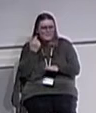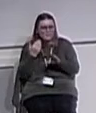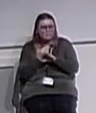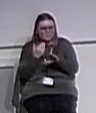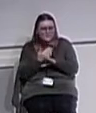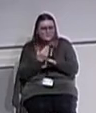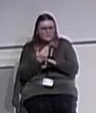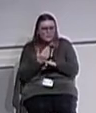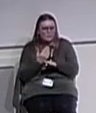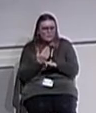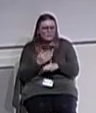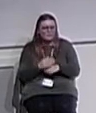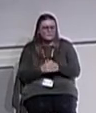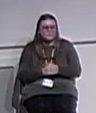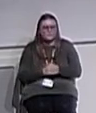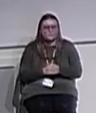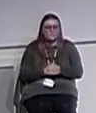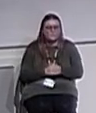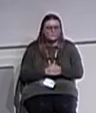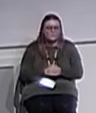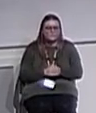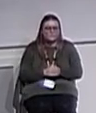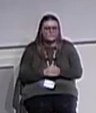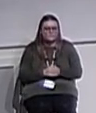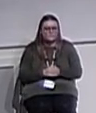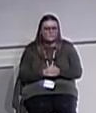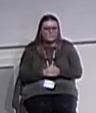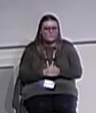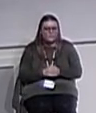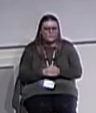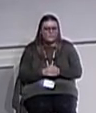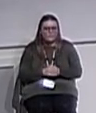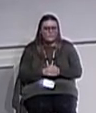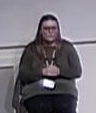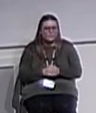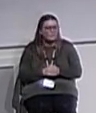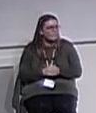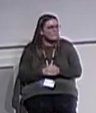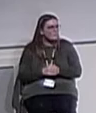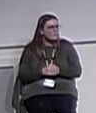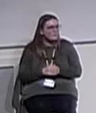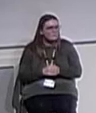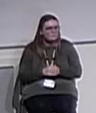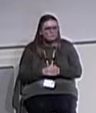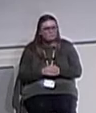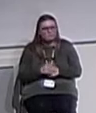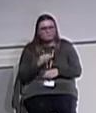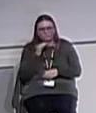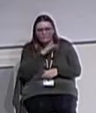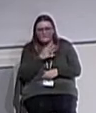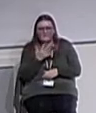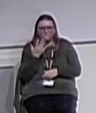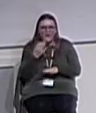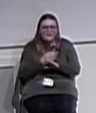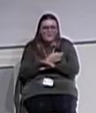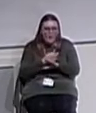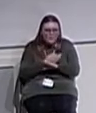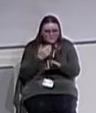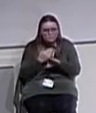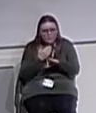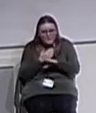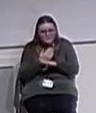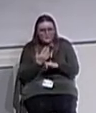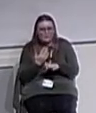in the lab and learning to how to use the equipment. So it could be around about 5 hours of practical work, by which we mean